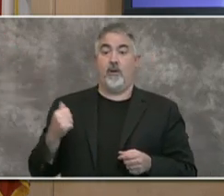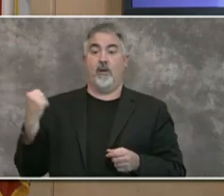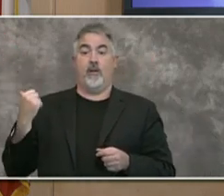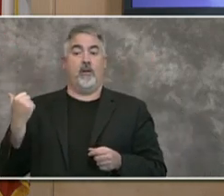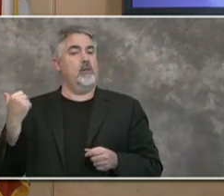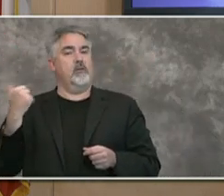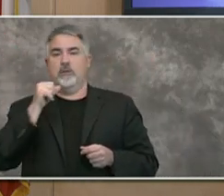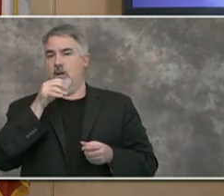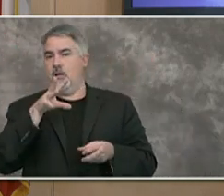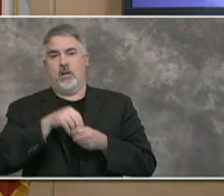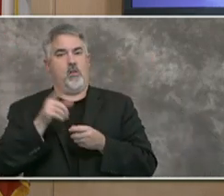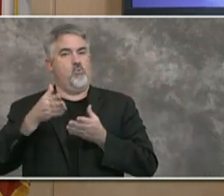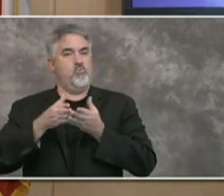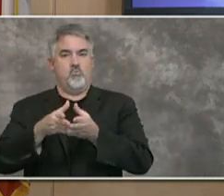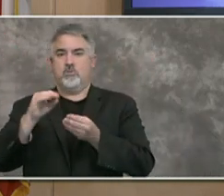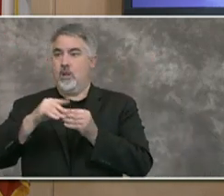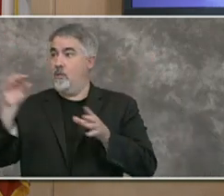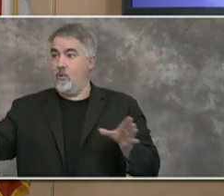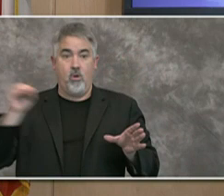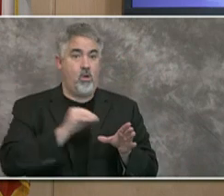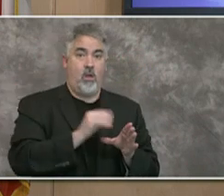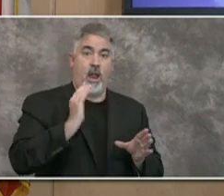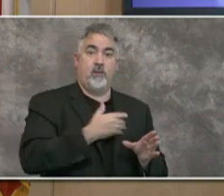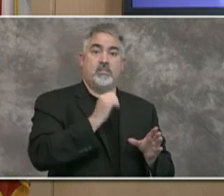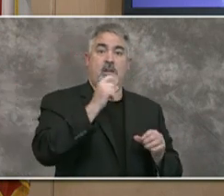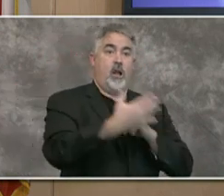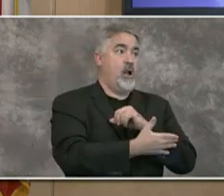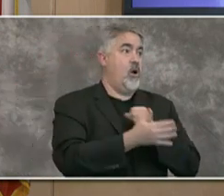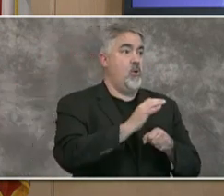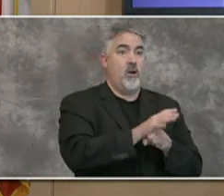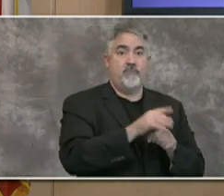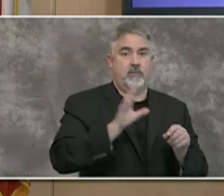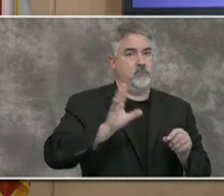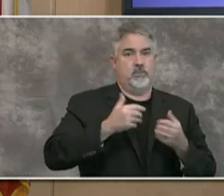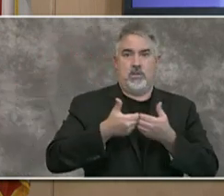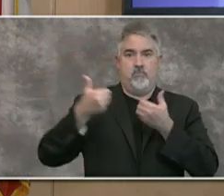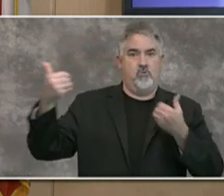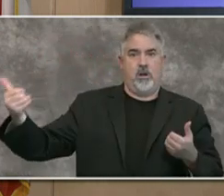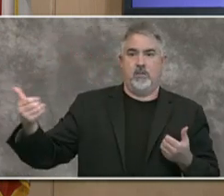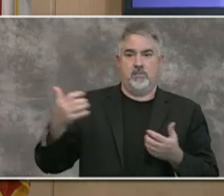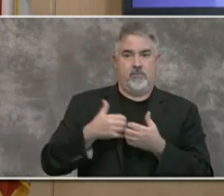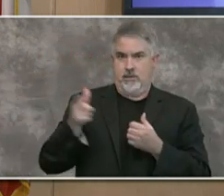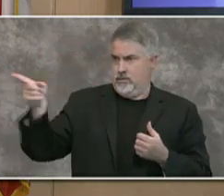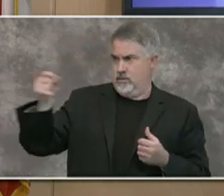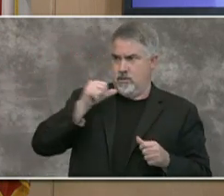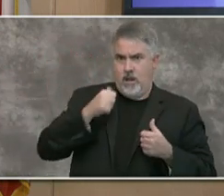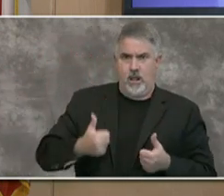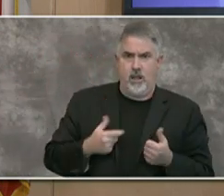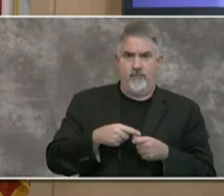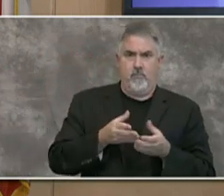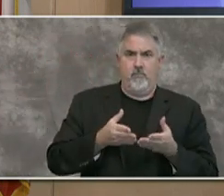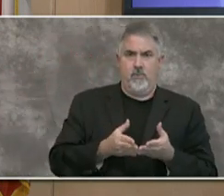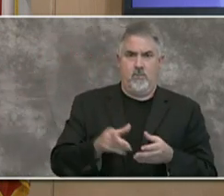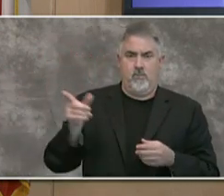statistics here in San Diego County because they are not San Diego County residents. Cases from who are on cruise